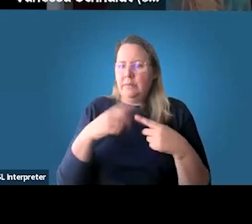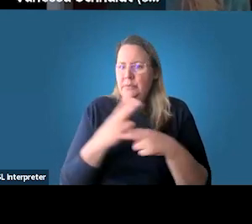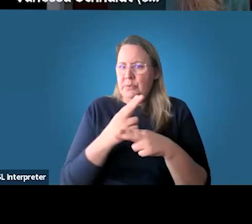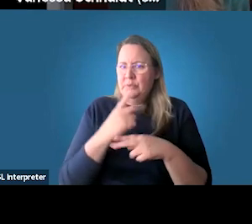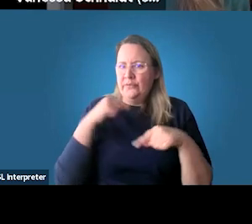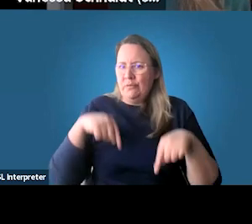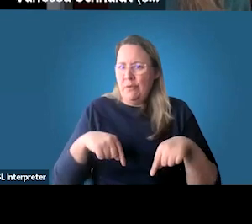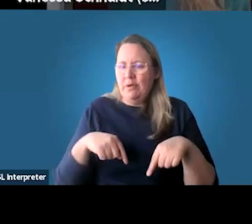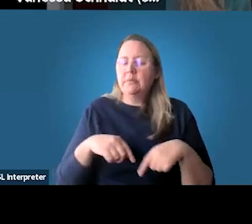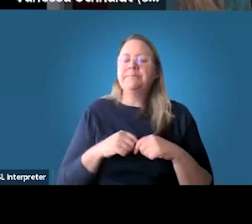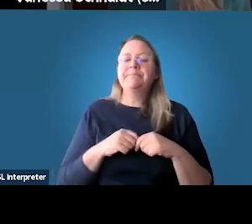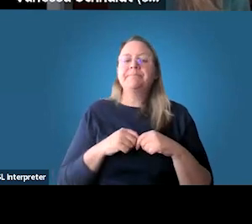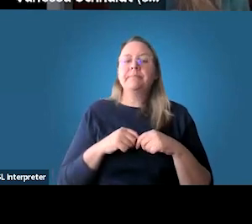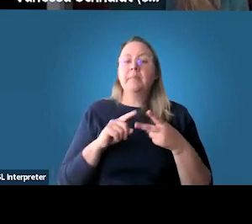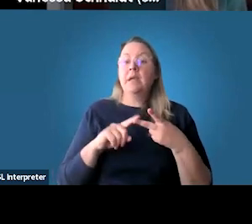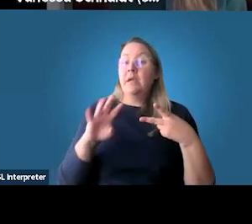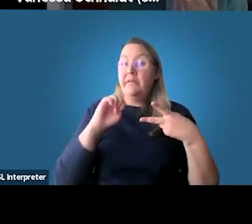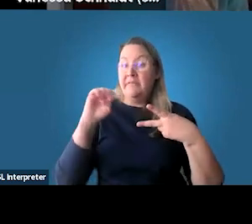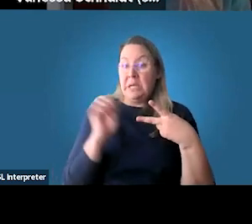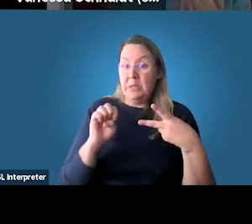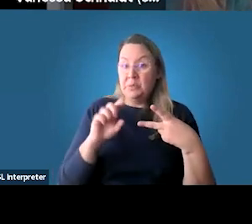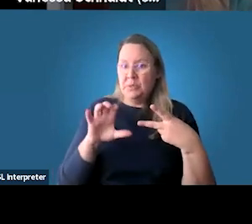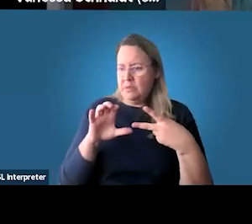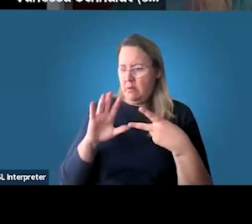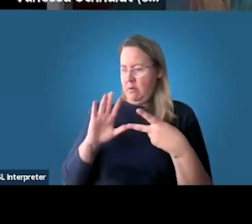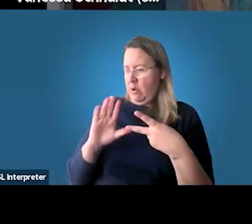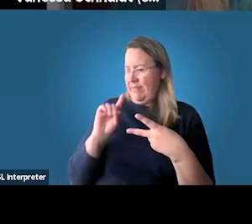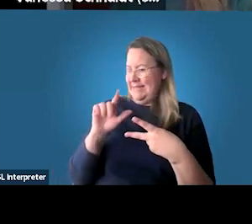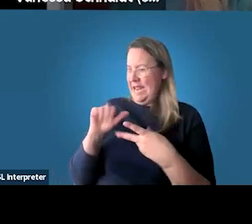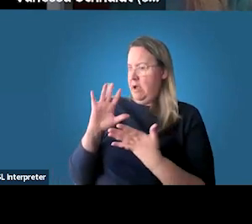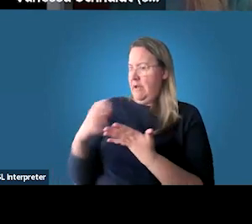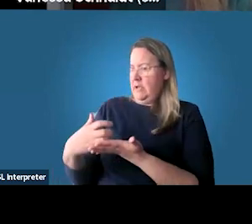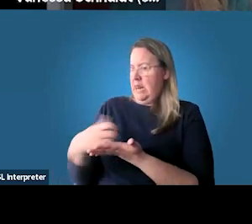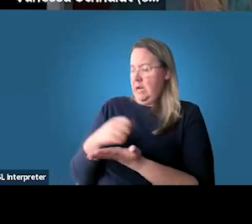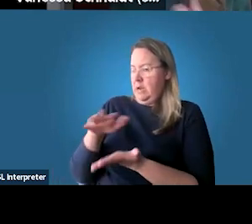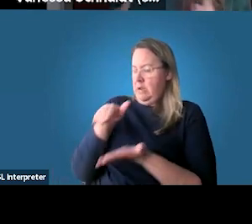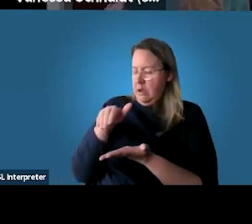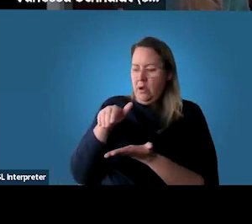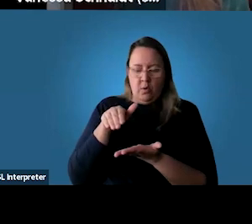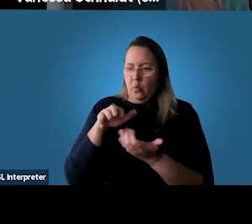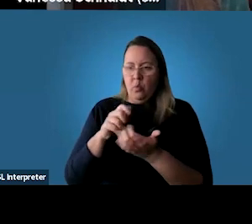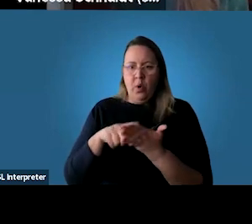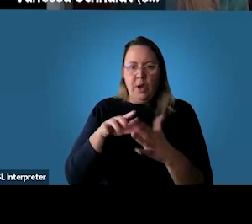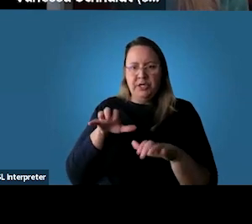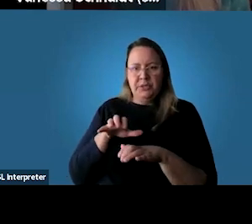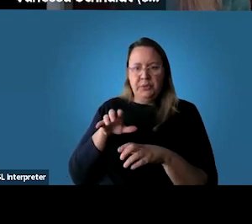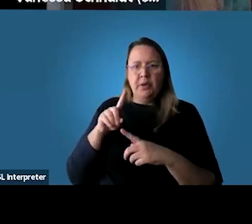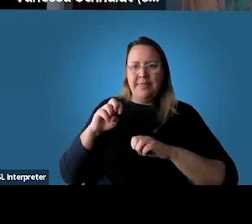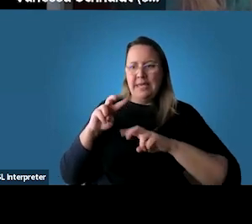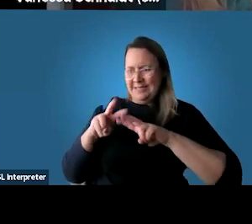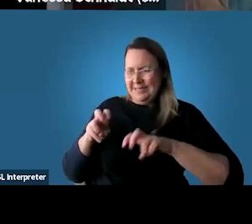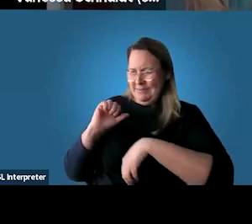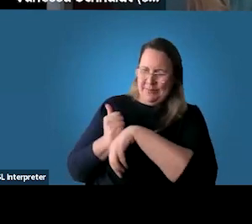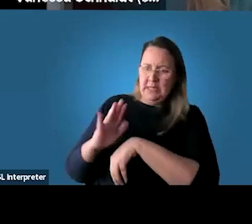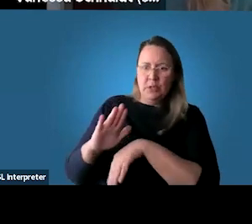today. Evaluation is what you do with all the data that you get from your monitoring. It's the assessment that you make based